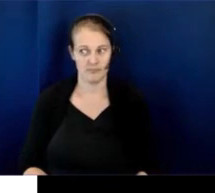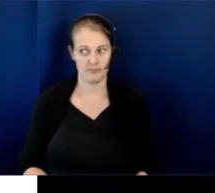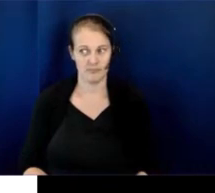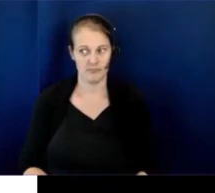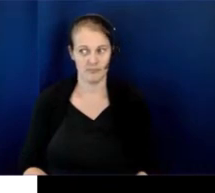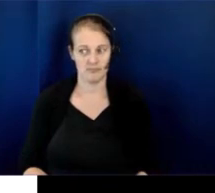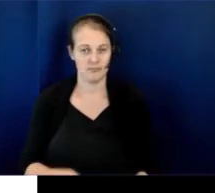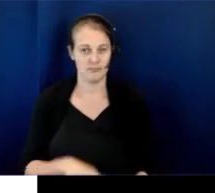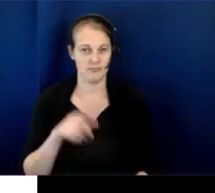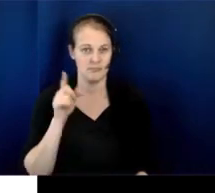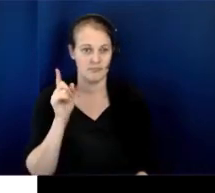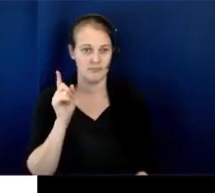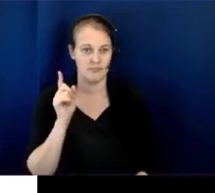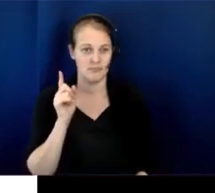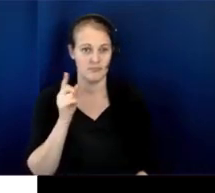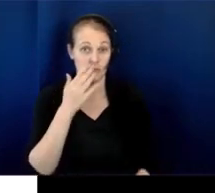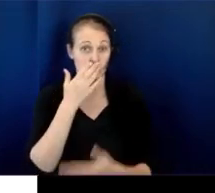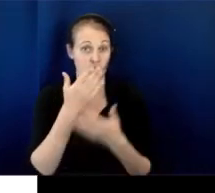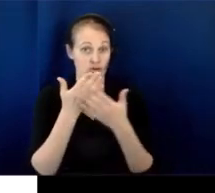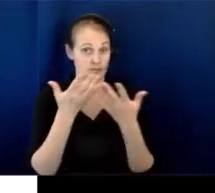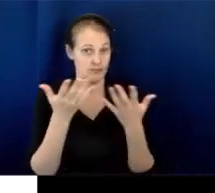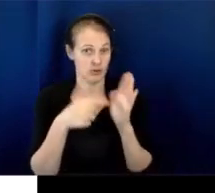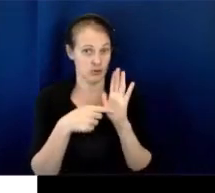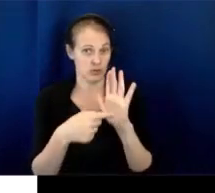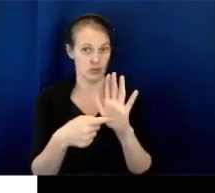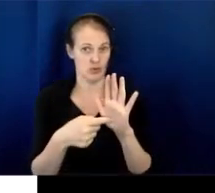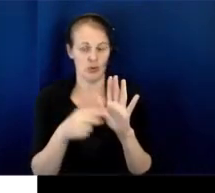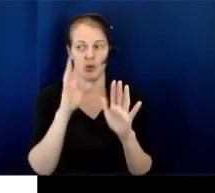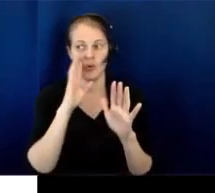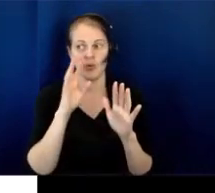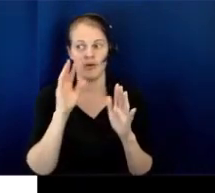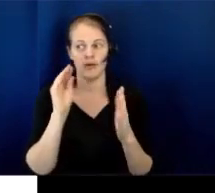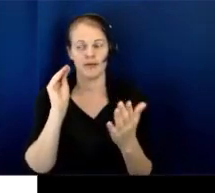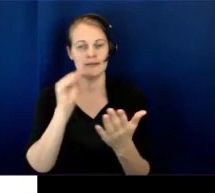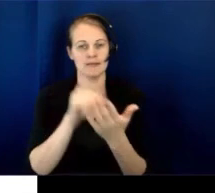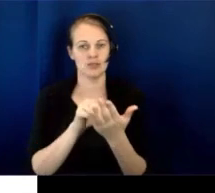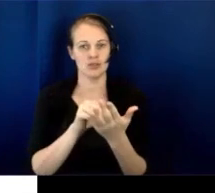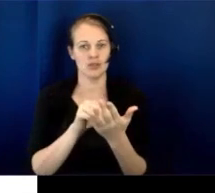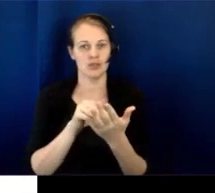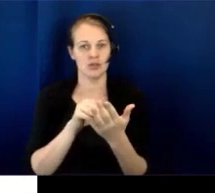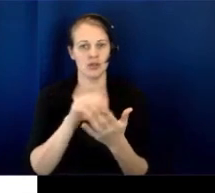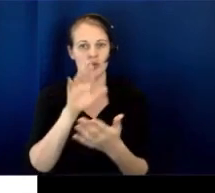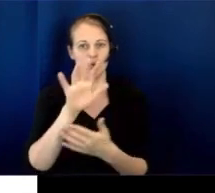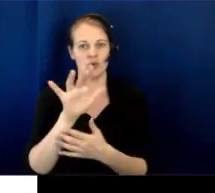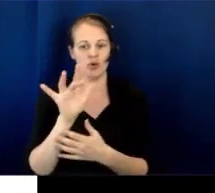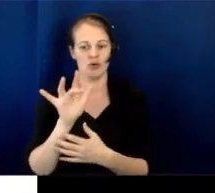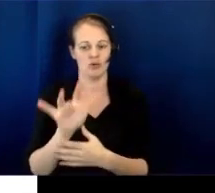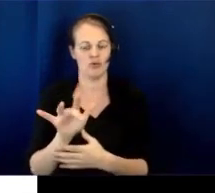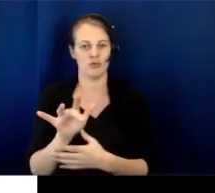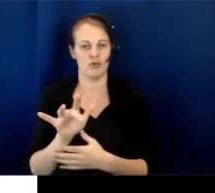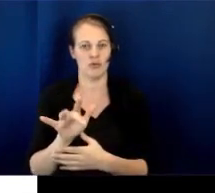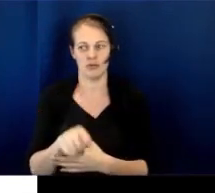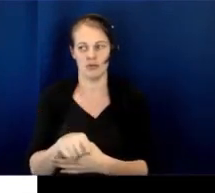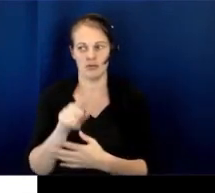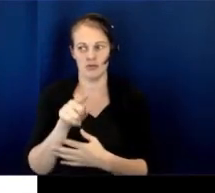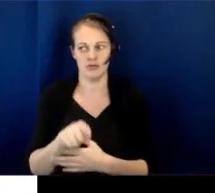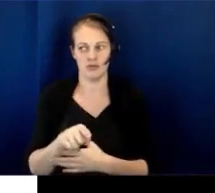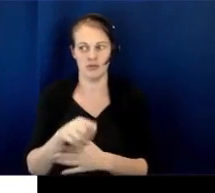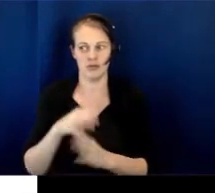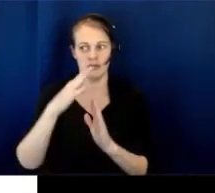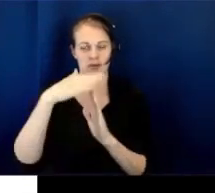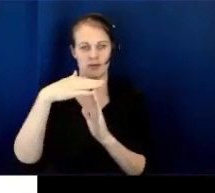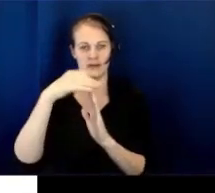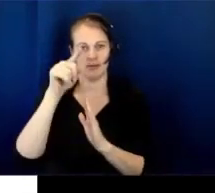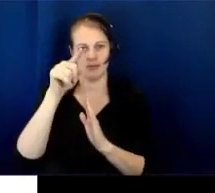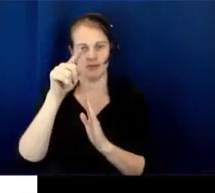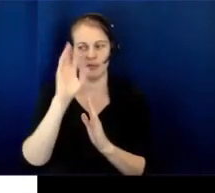this is a good thing that I should show you. It's going to insert where you have your cursor. So in that situation, my cursor is up here. I'm going to go